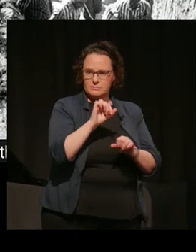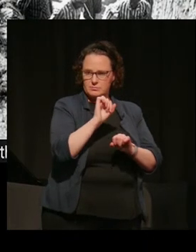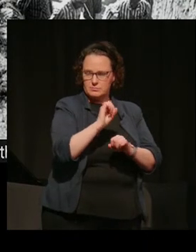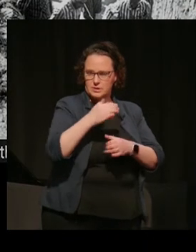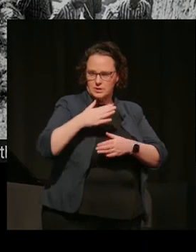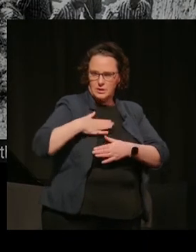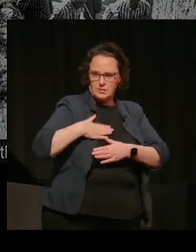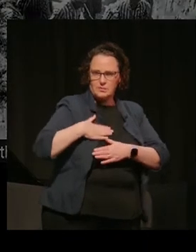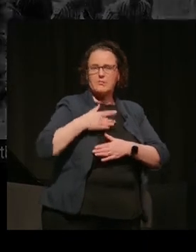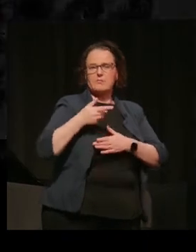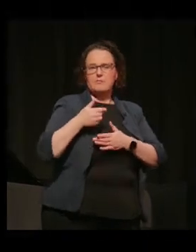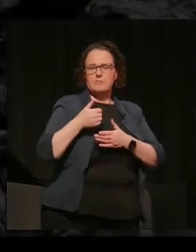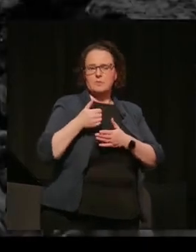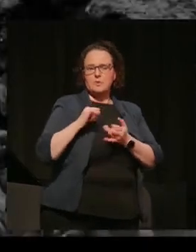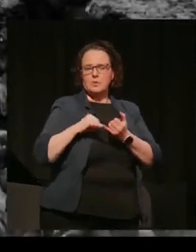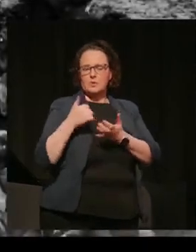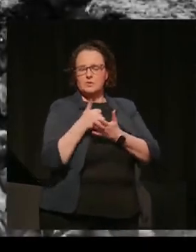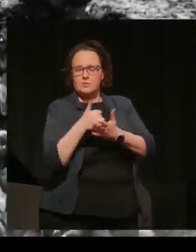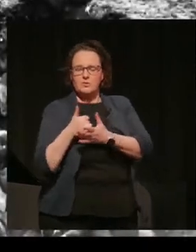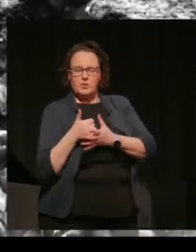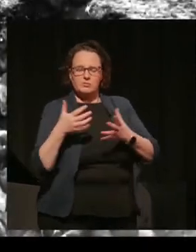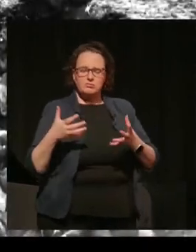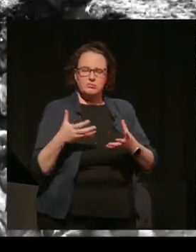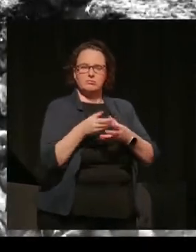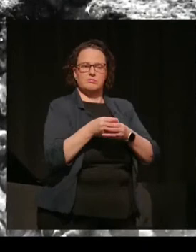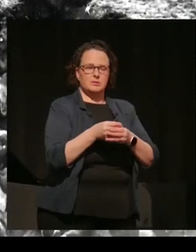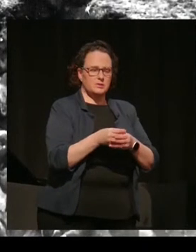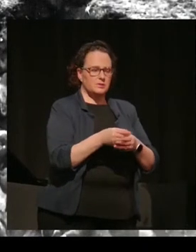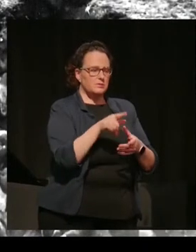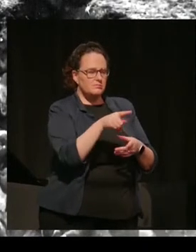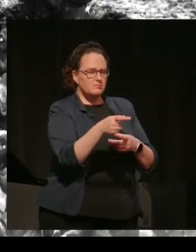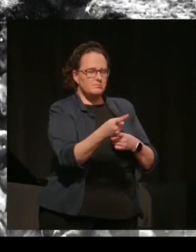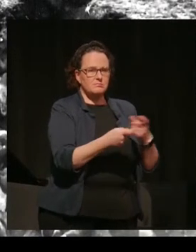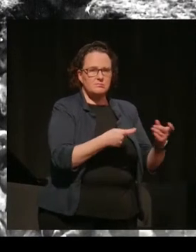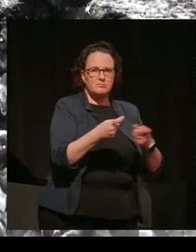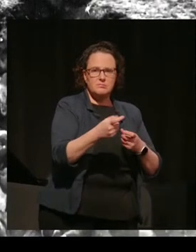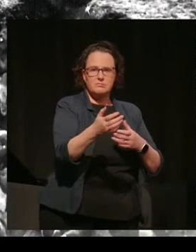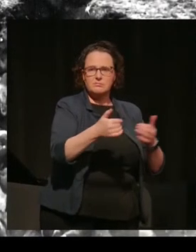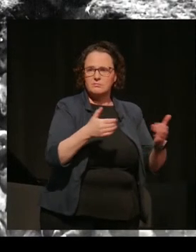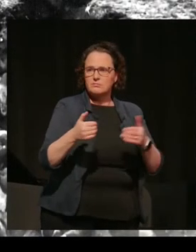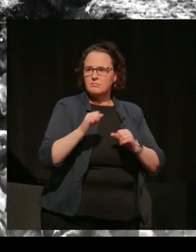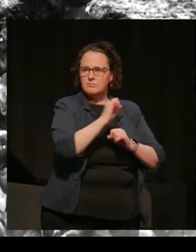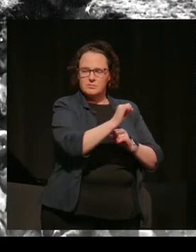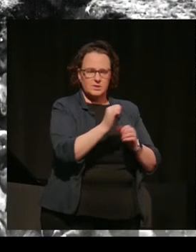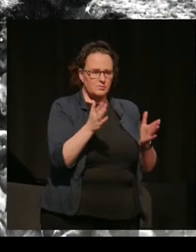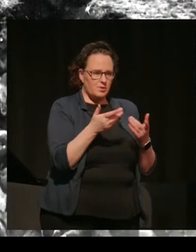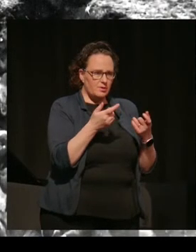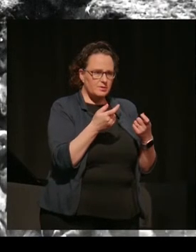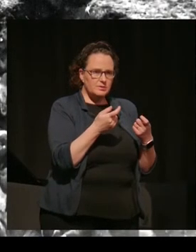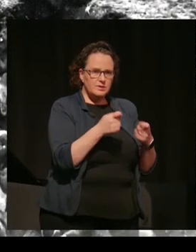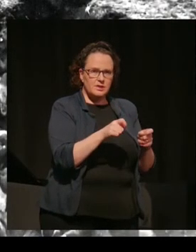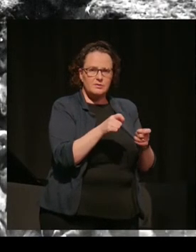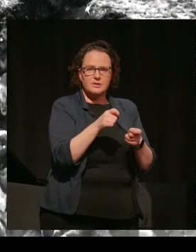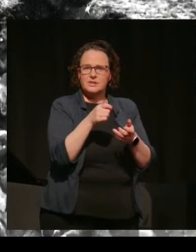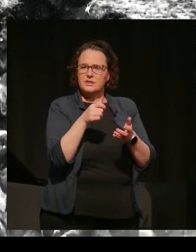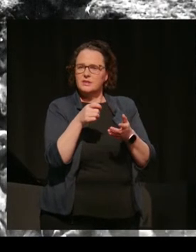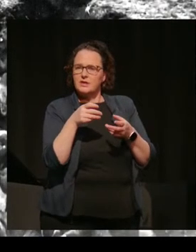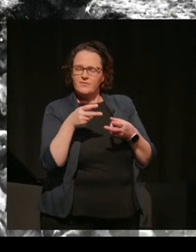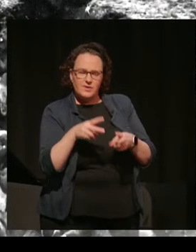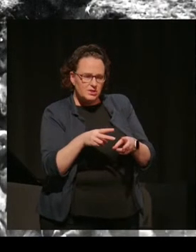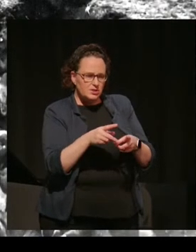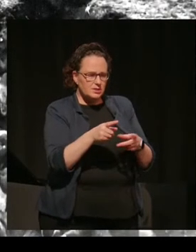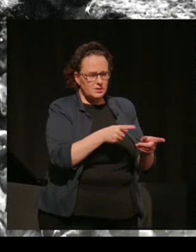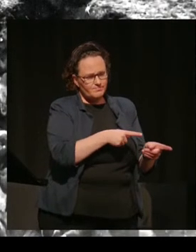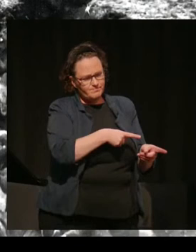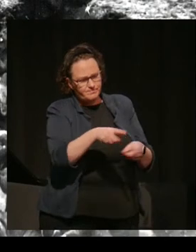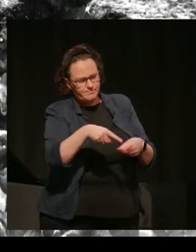local collaborators. They rounded up Jews in shettles, towns, and villages, forcing them into